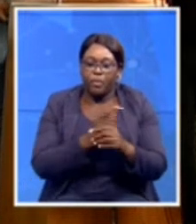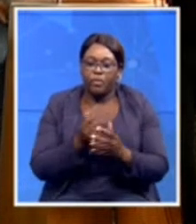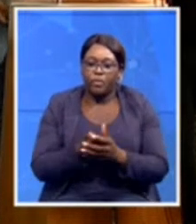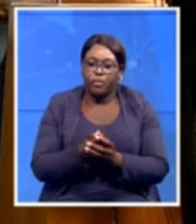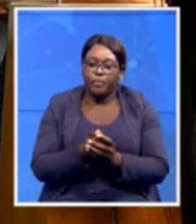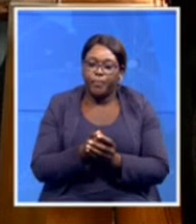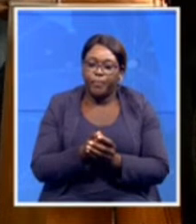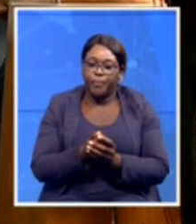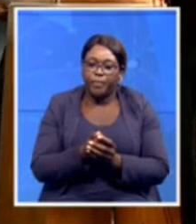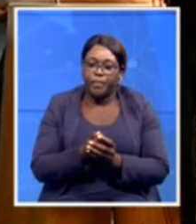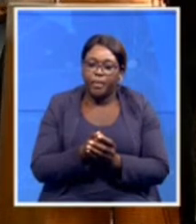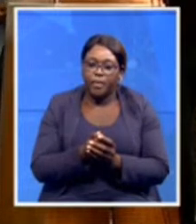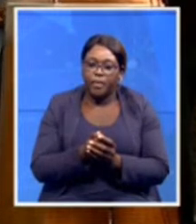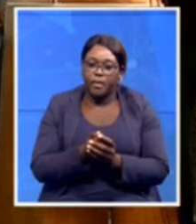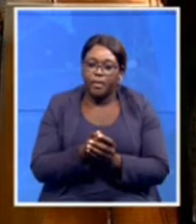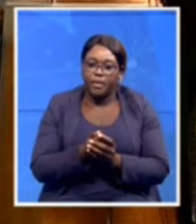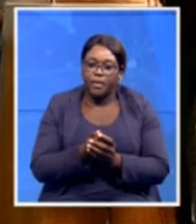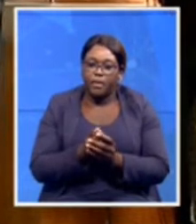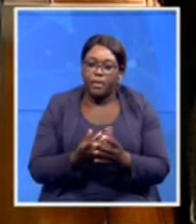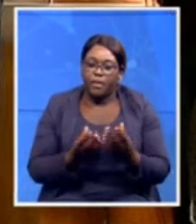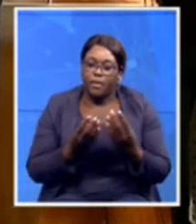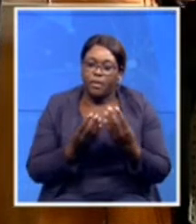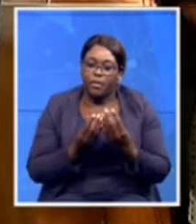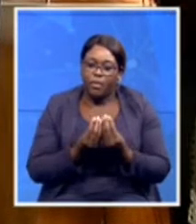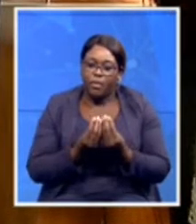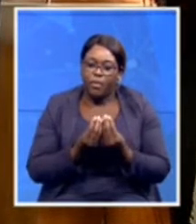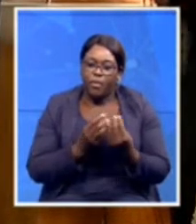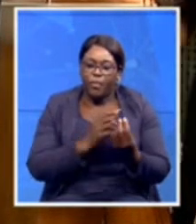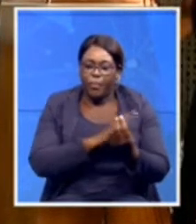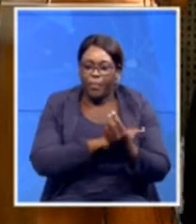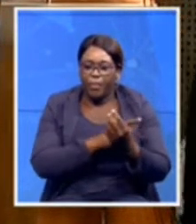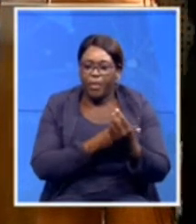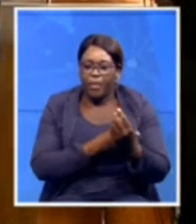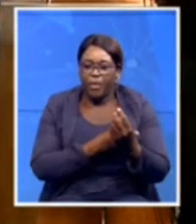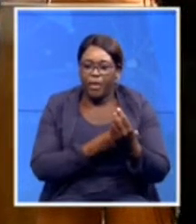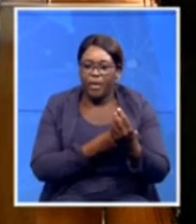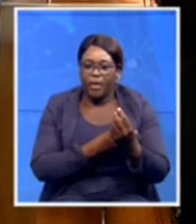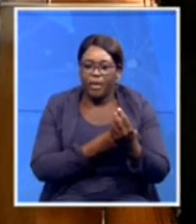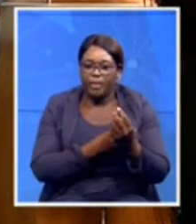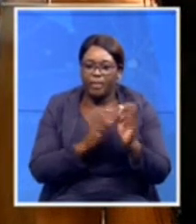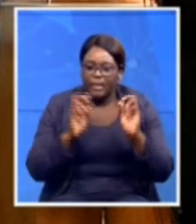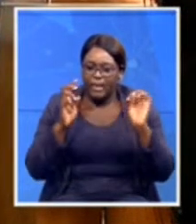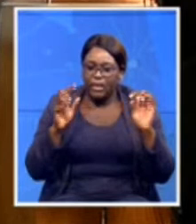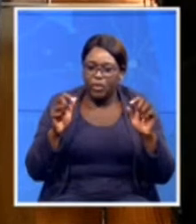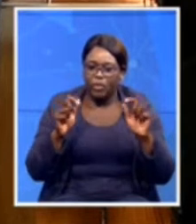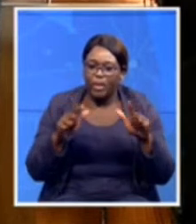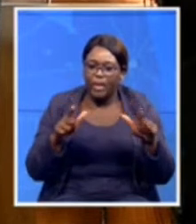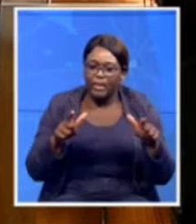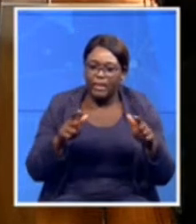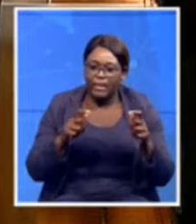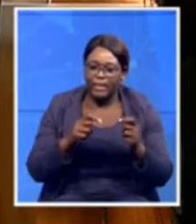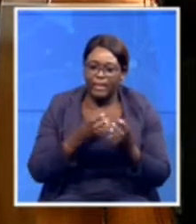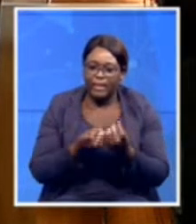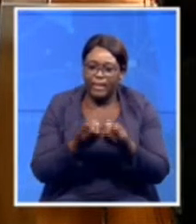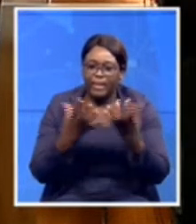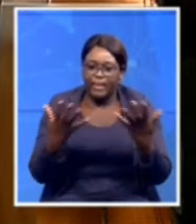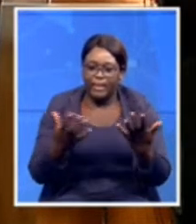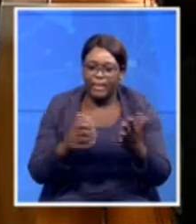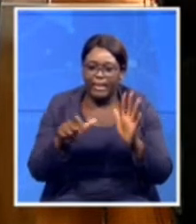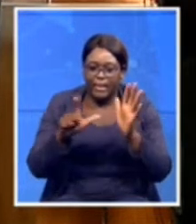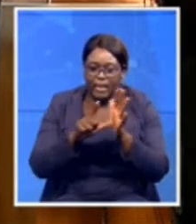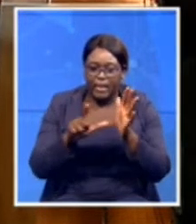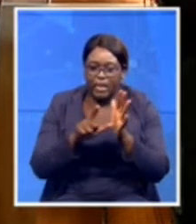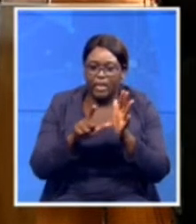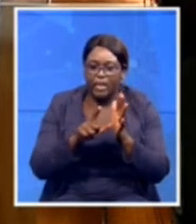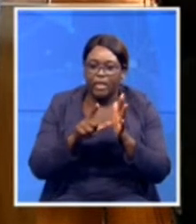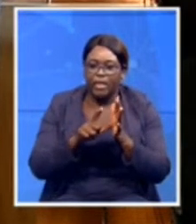with the powers to accredit, issue licenses, renew, as well as impose fines through the Enforcement Committee,